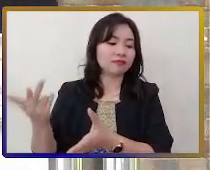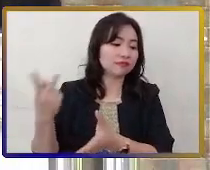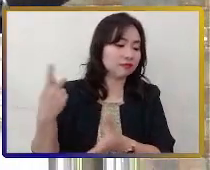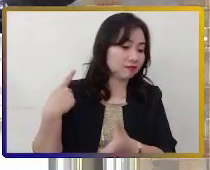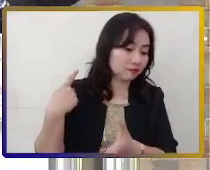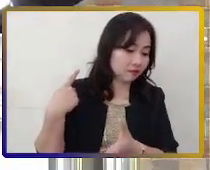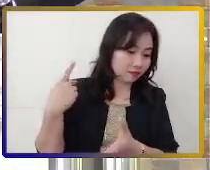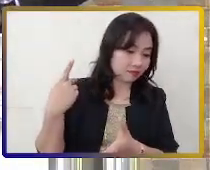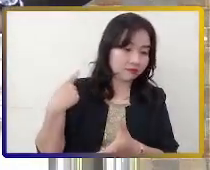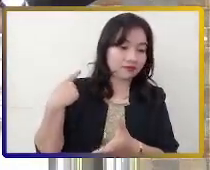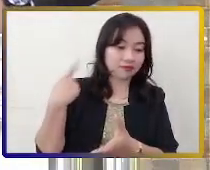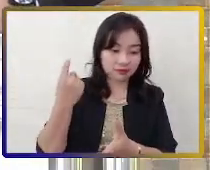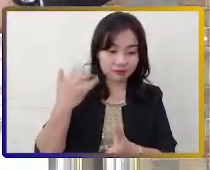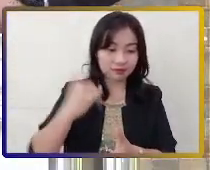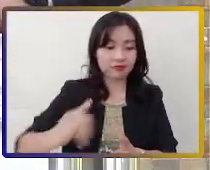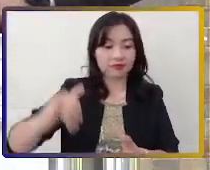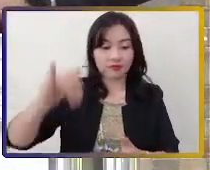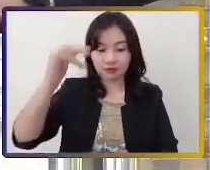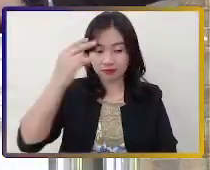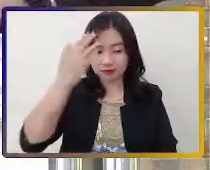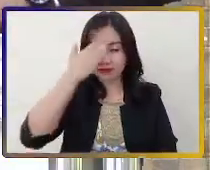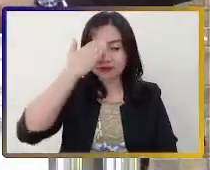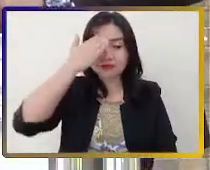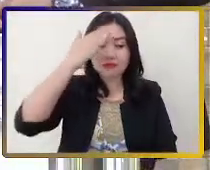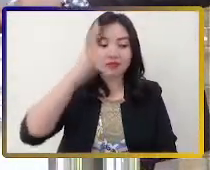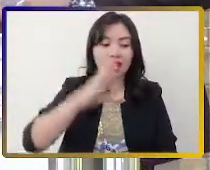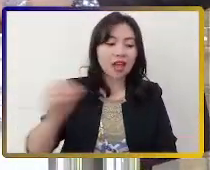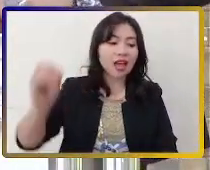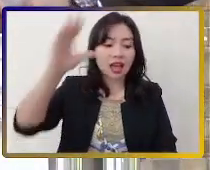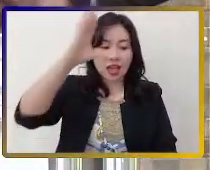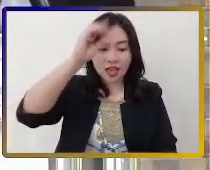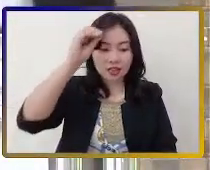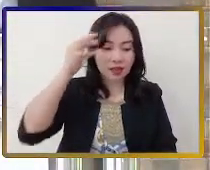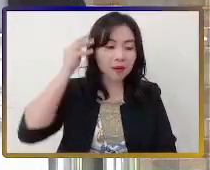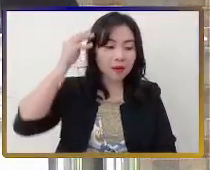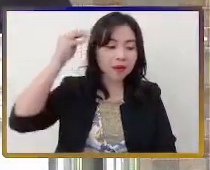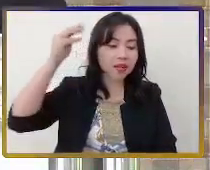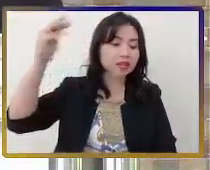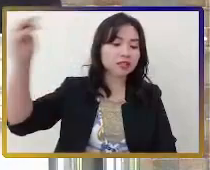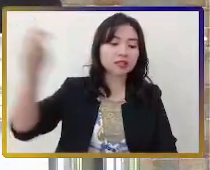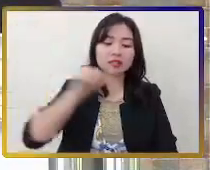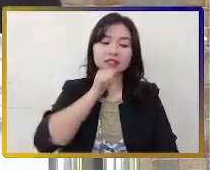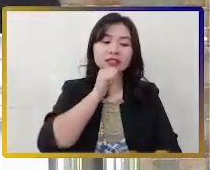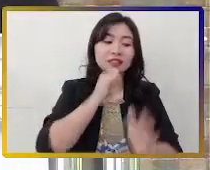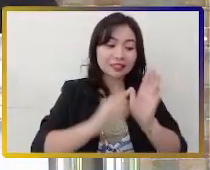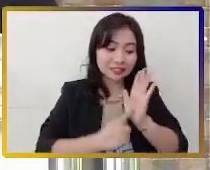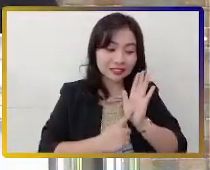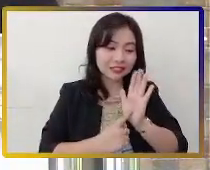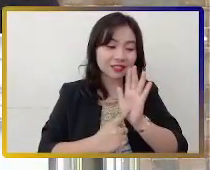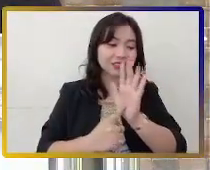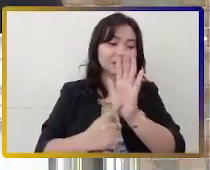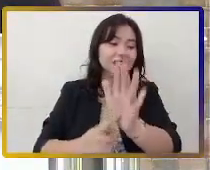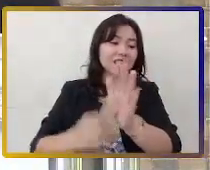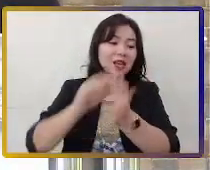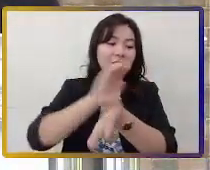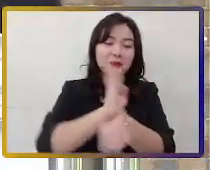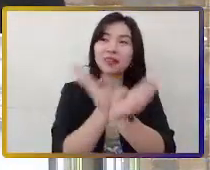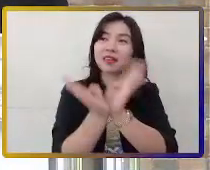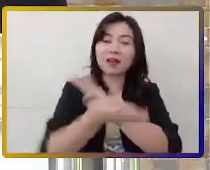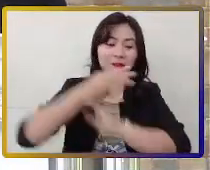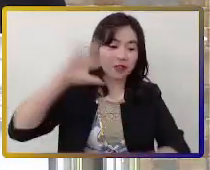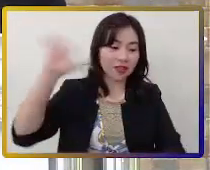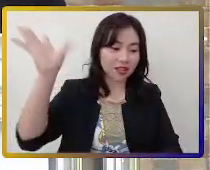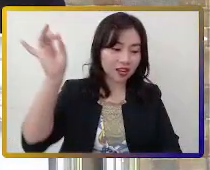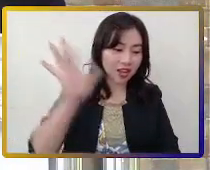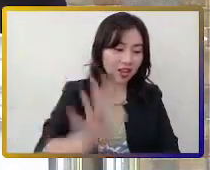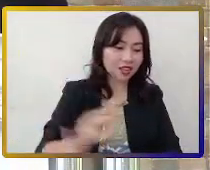behind. May the clues that they discover, memories they uncover,